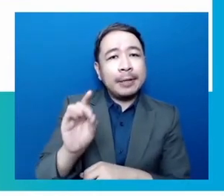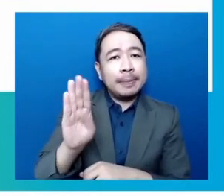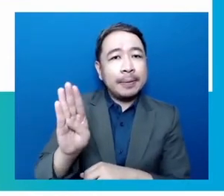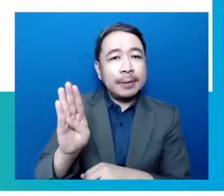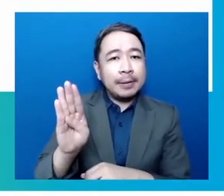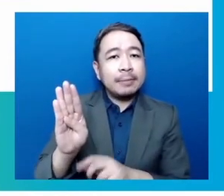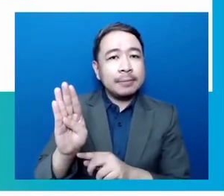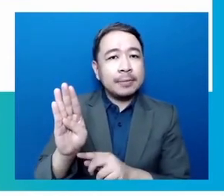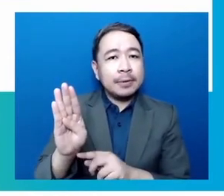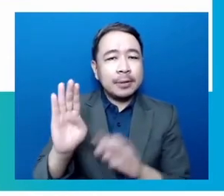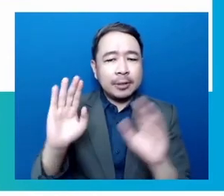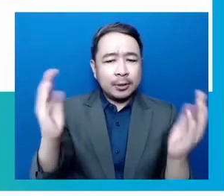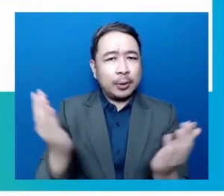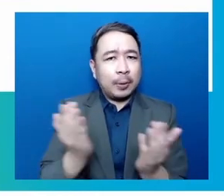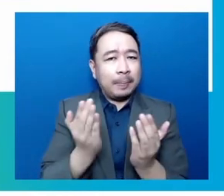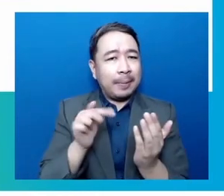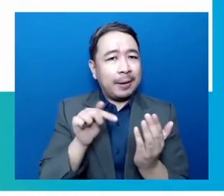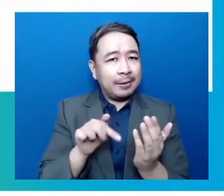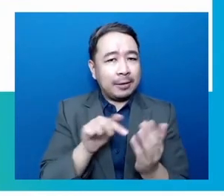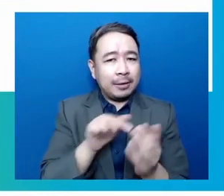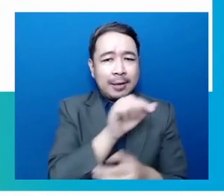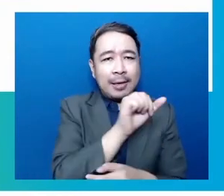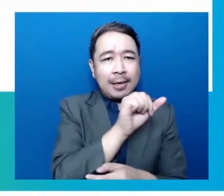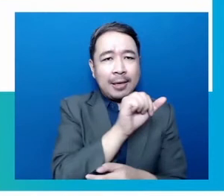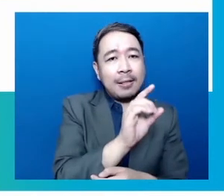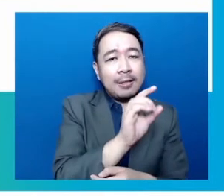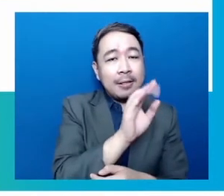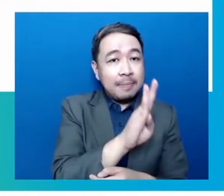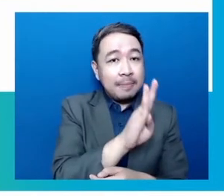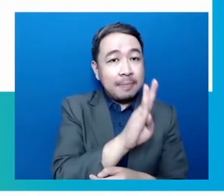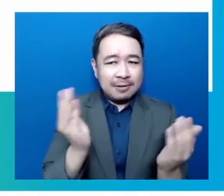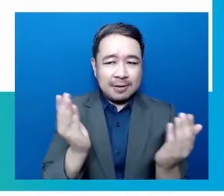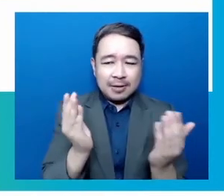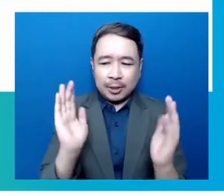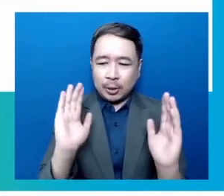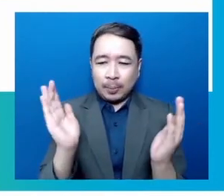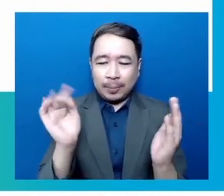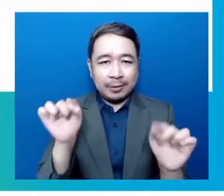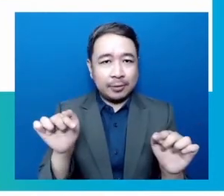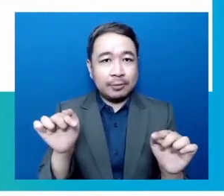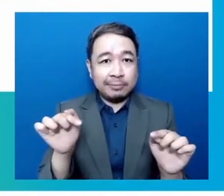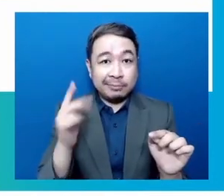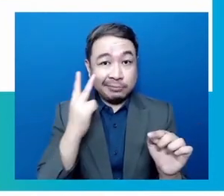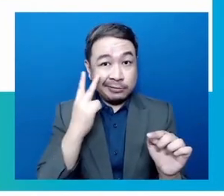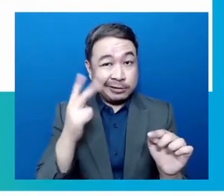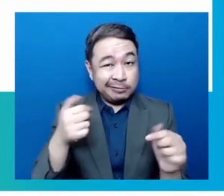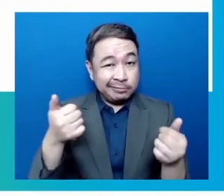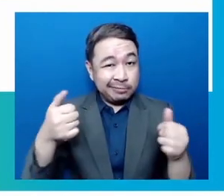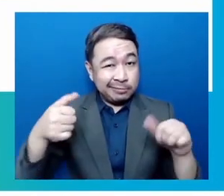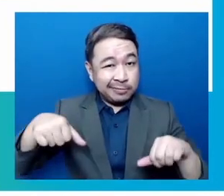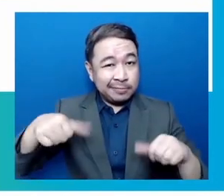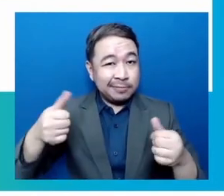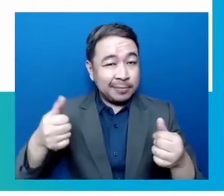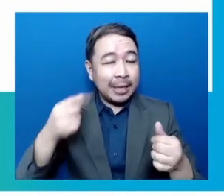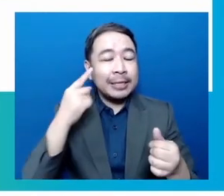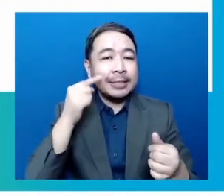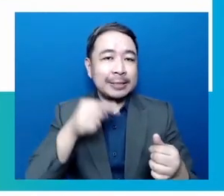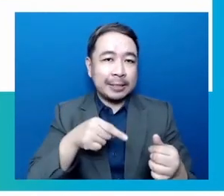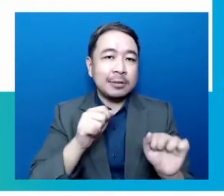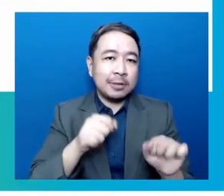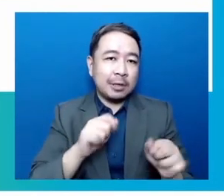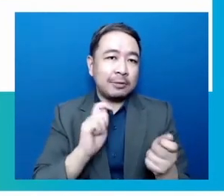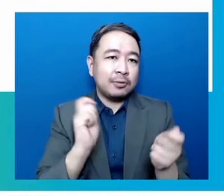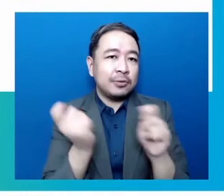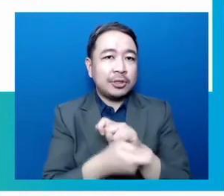current safeguards of ADB, I think that's another reason to really revise them and find where